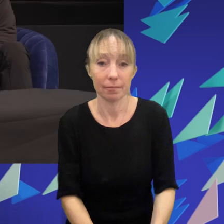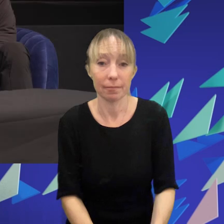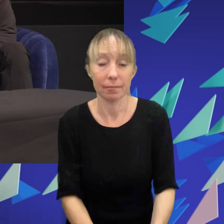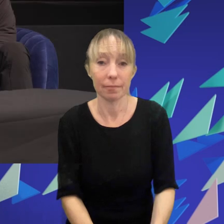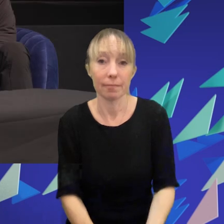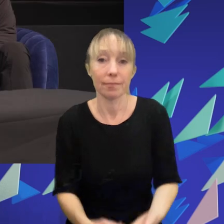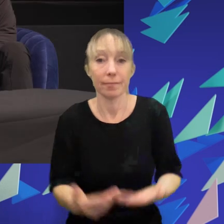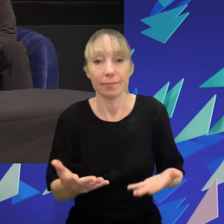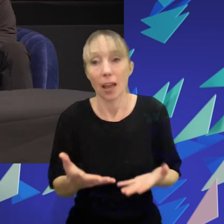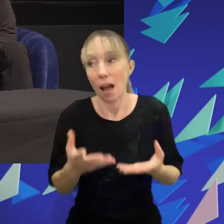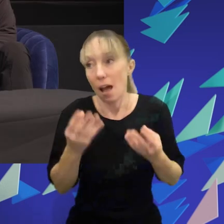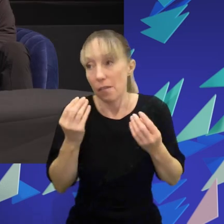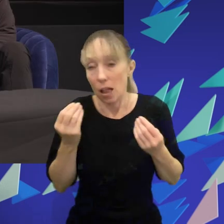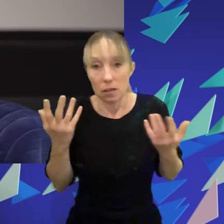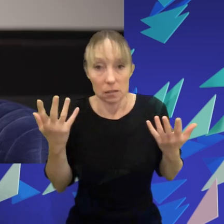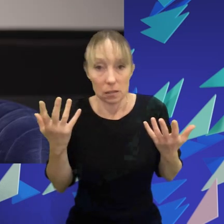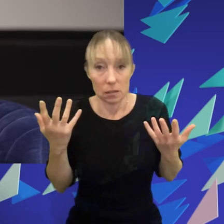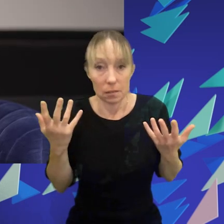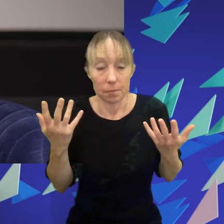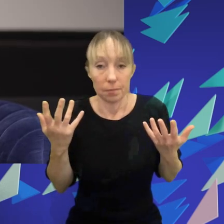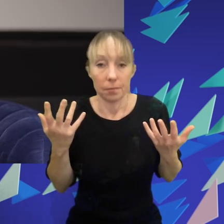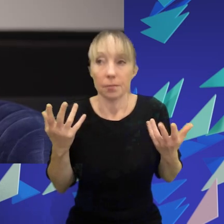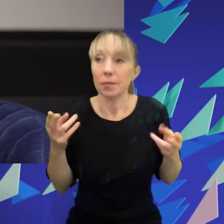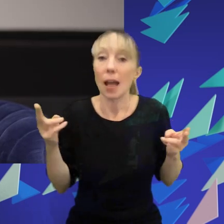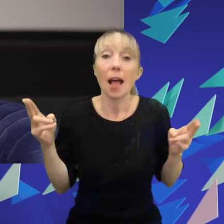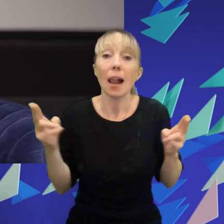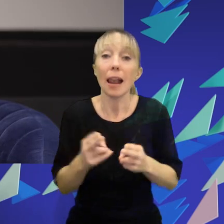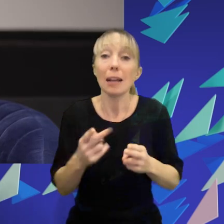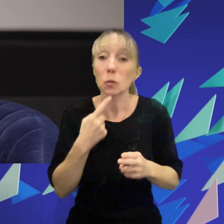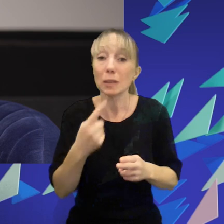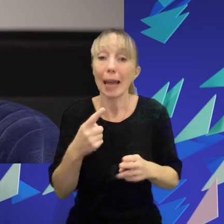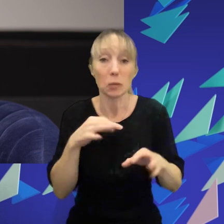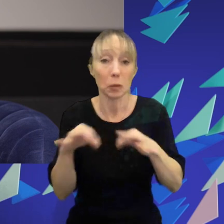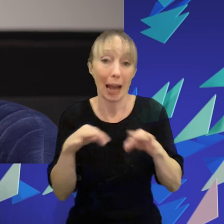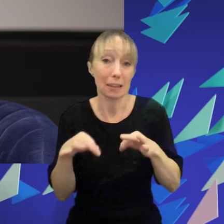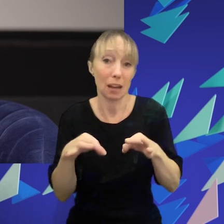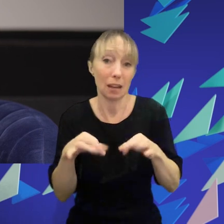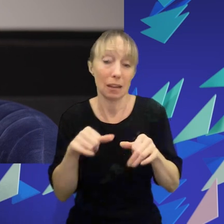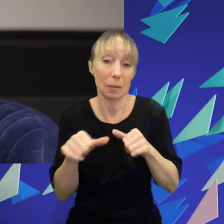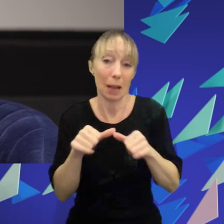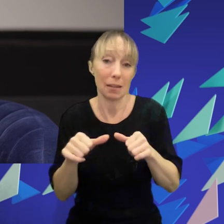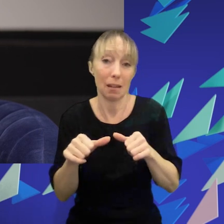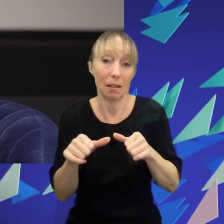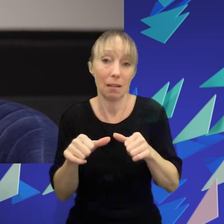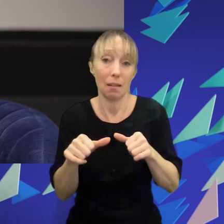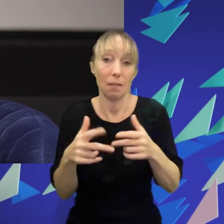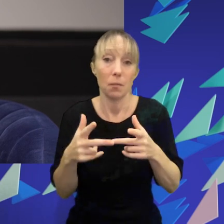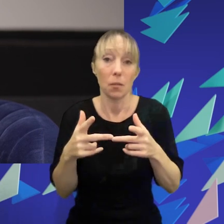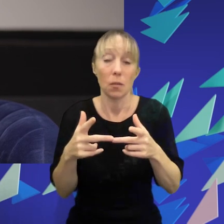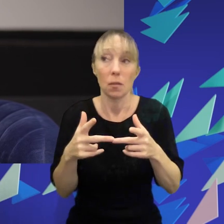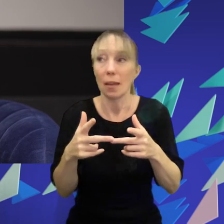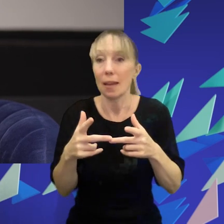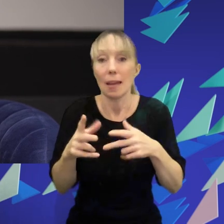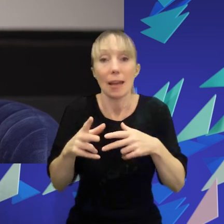What I have learned is that the less you said to an actor, the better. With the right information, because you can